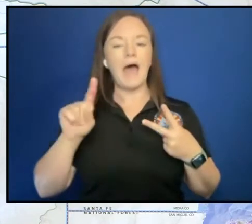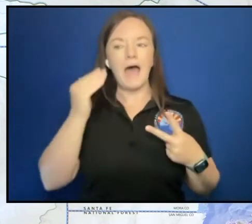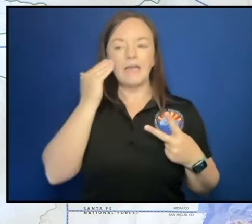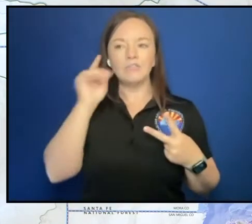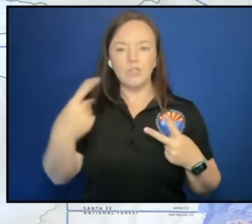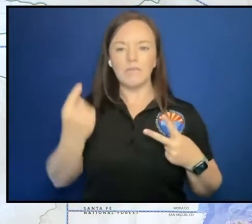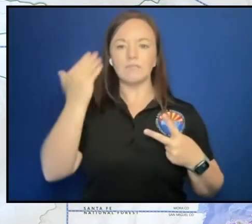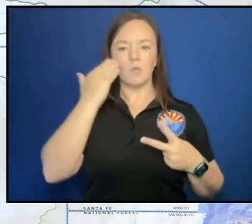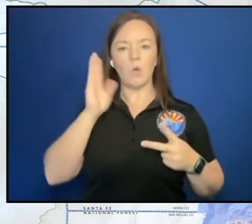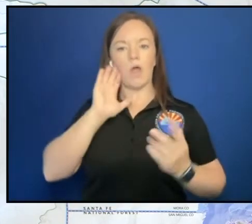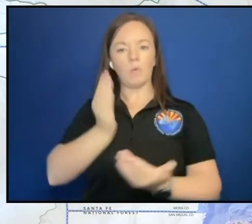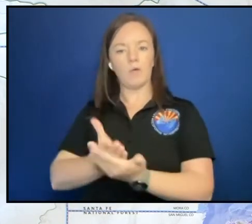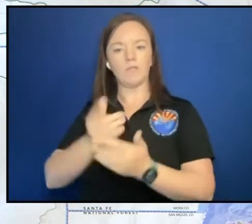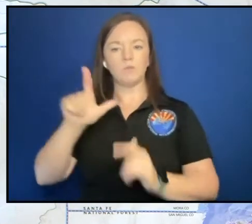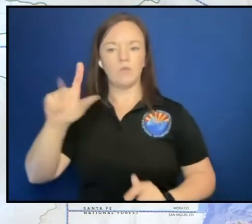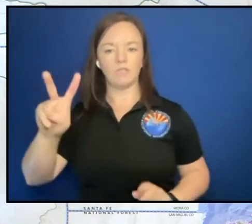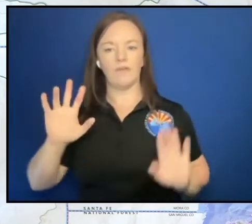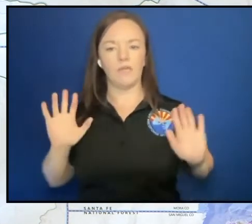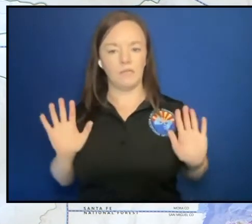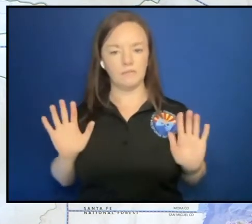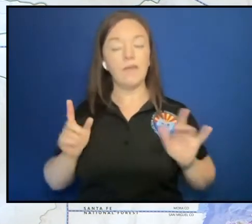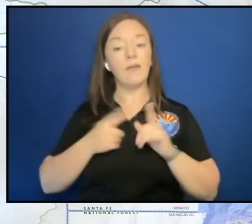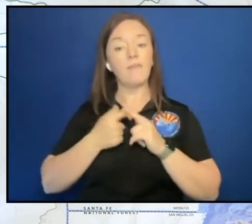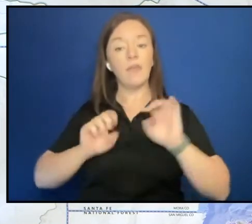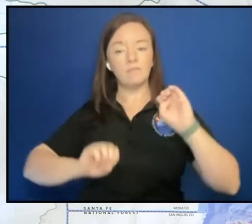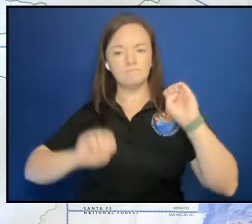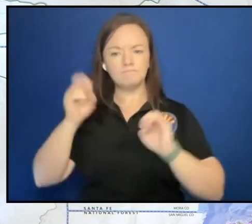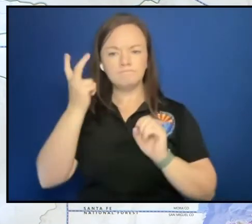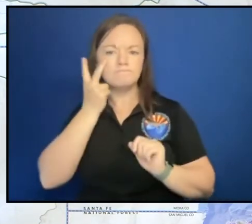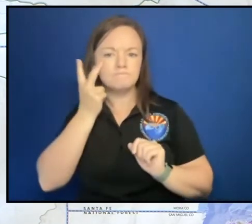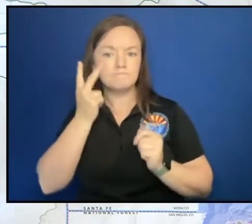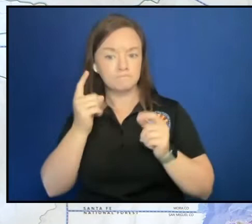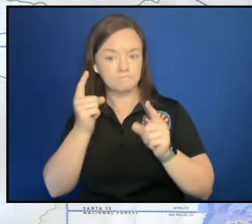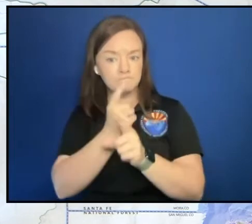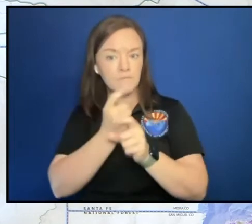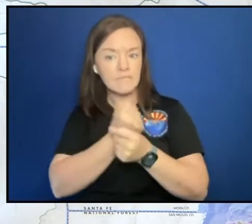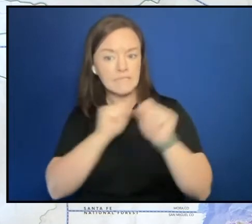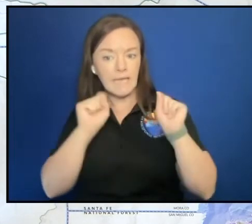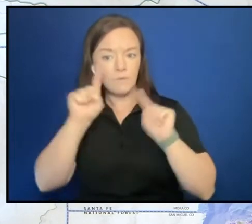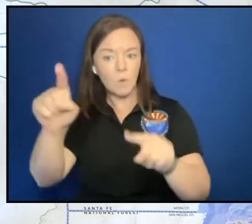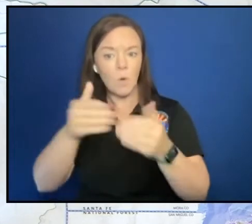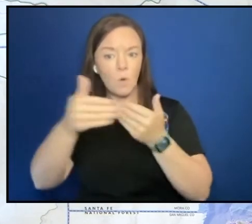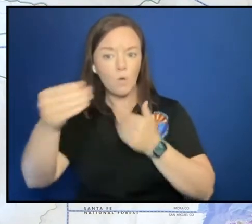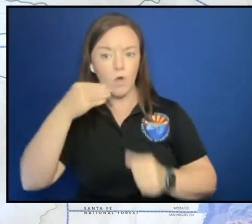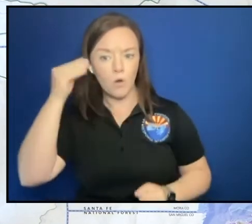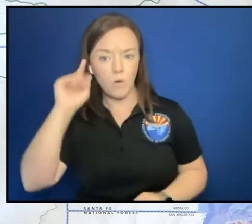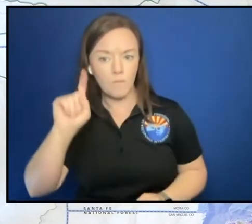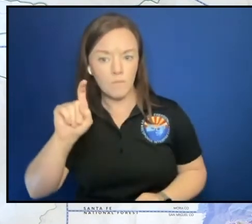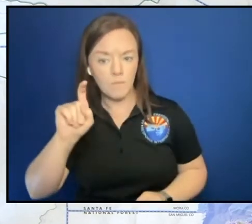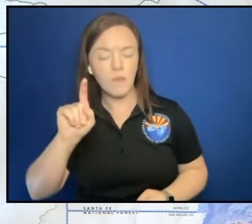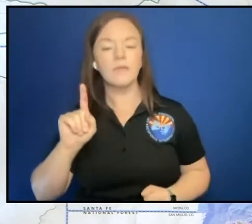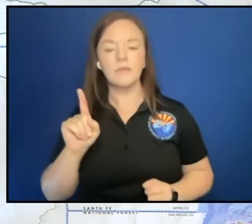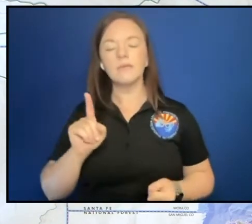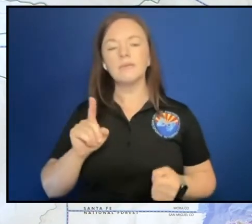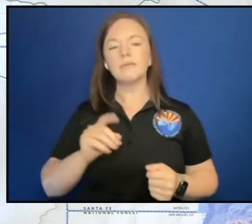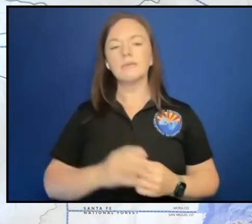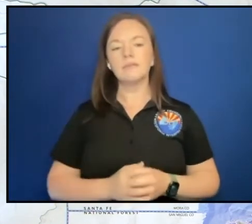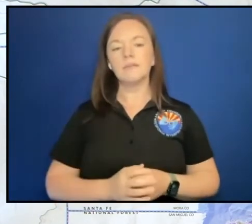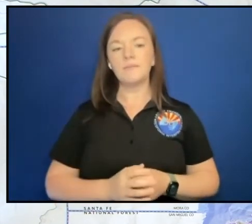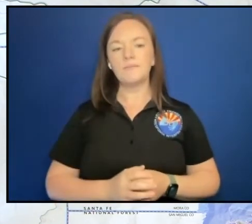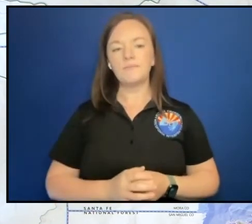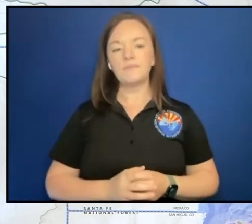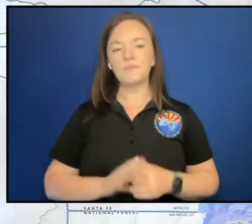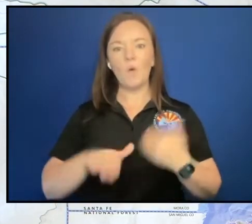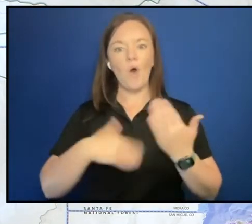there, I'm gonna evaluate the appropriateness of me going the rest of the way home based on the conditions that are seen. So really, all that jibber